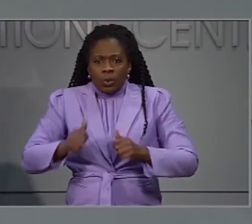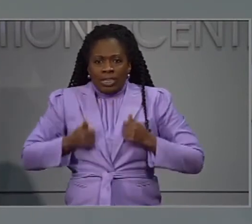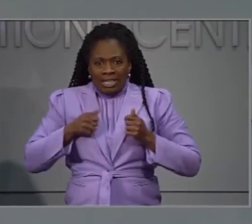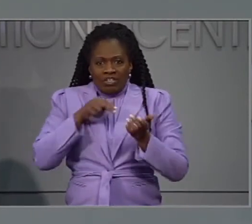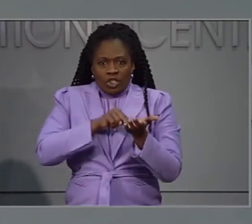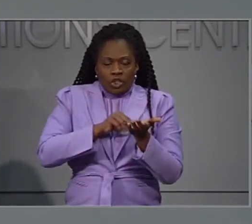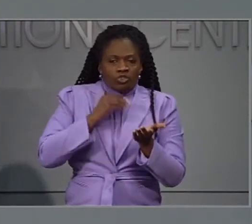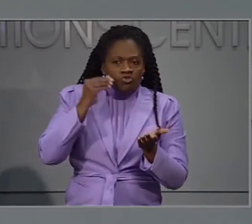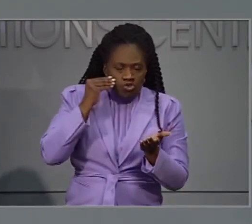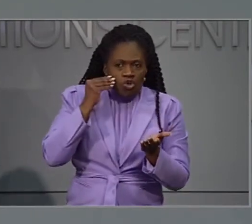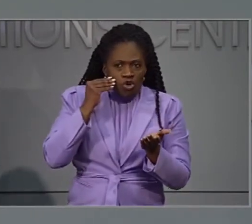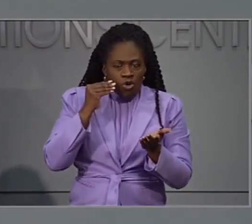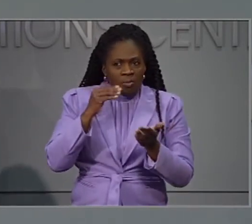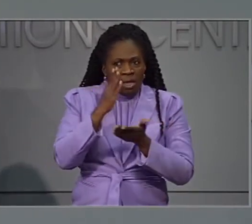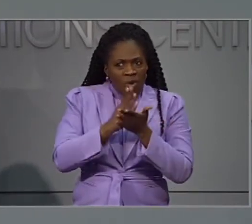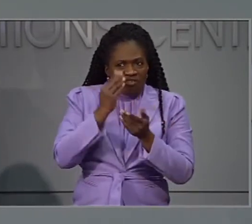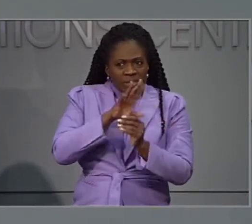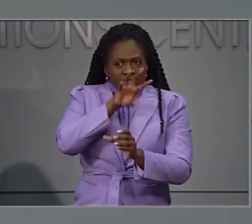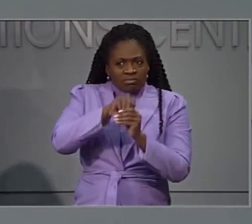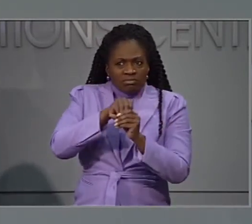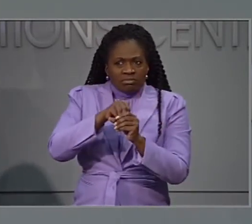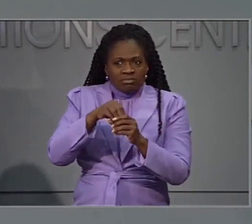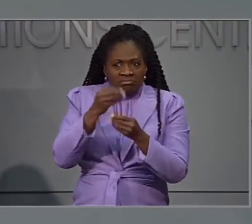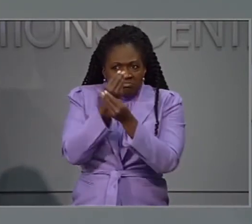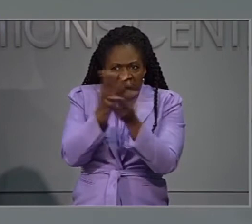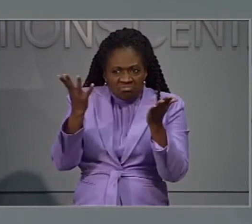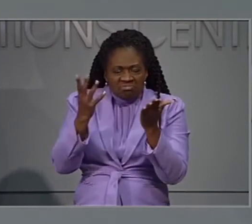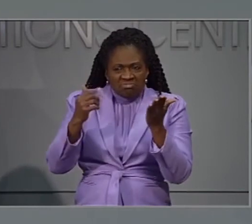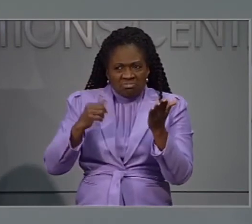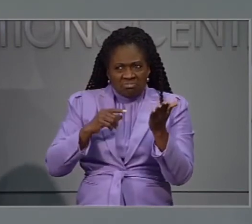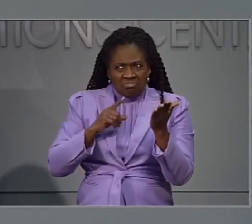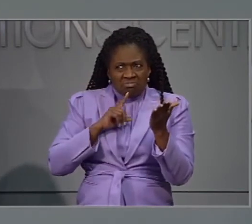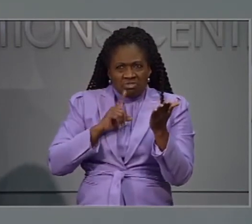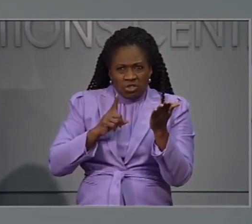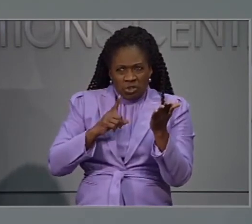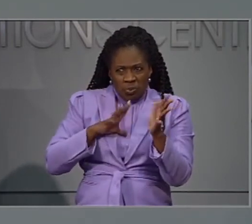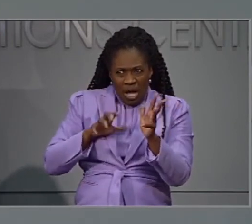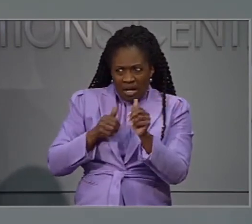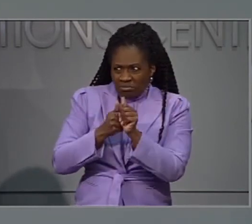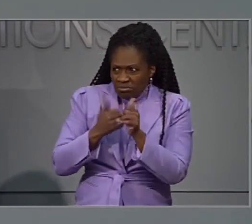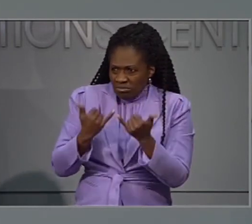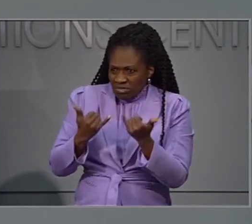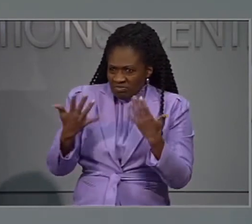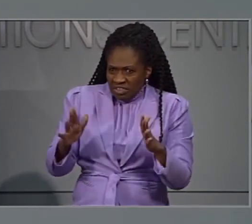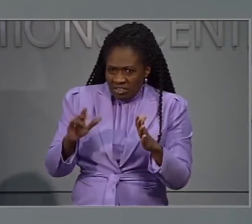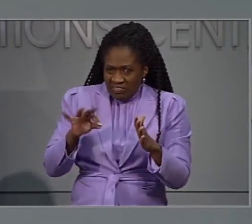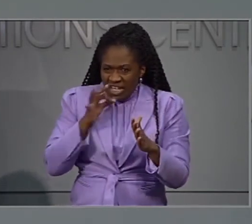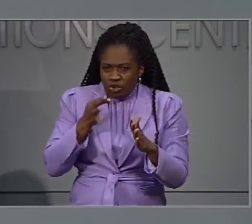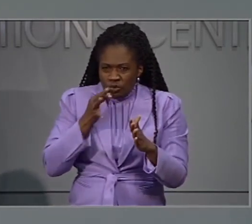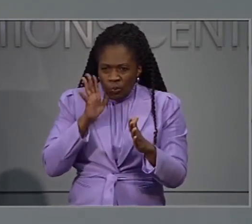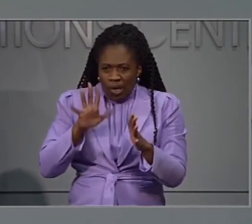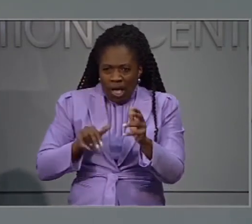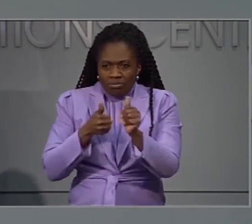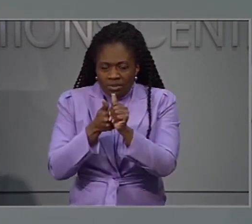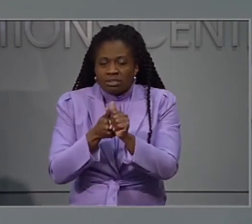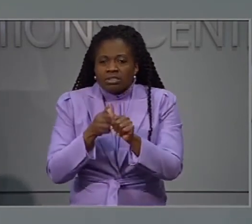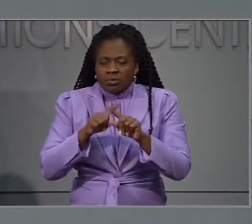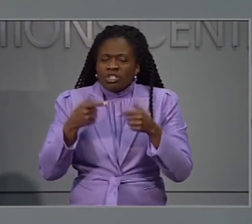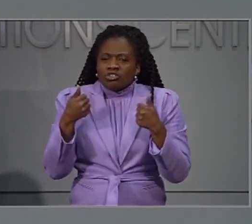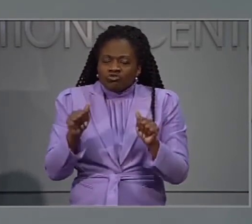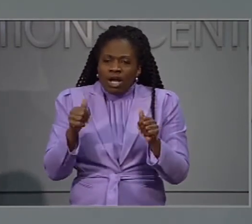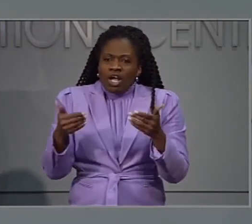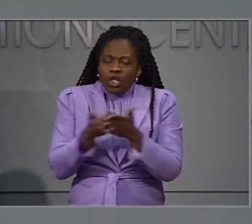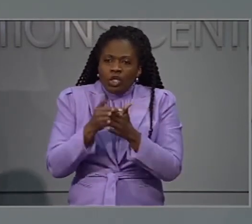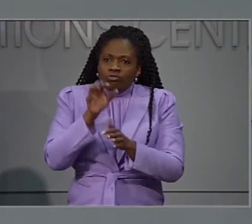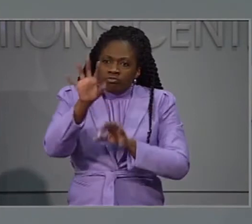nursing homes. So that is a piece of information that we can give. I'm pretty sure we updated it today, if not coming very soon. So we are trying to get